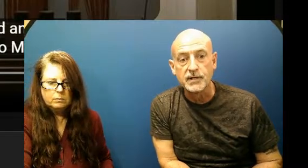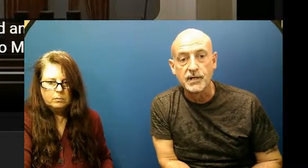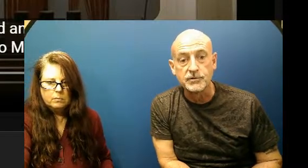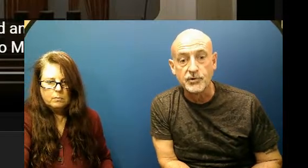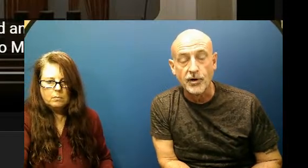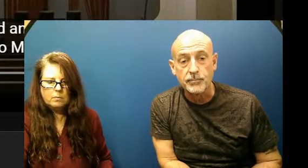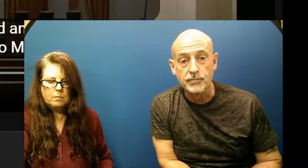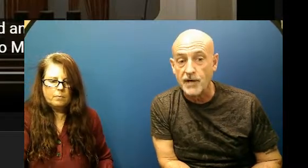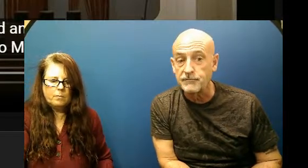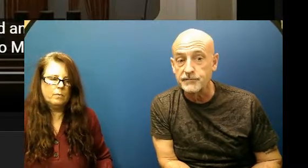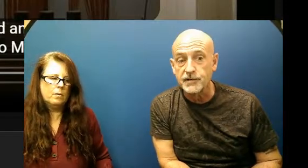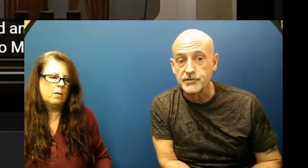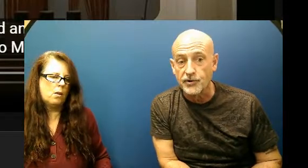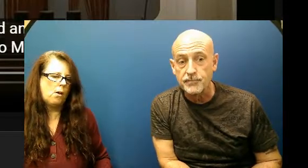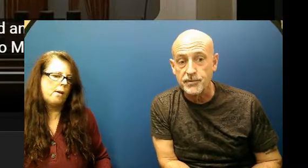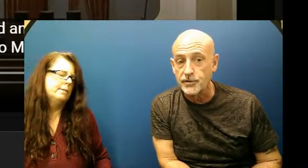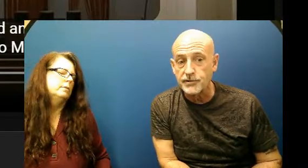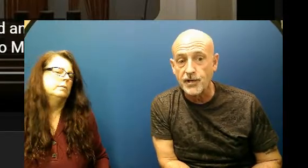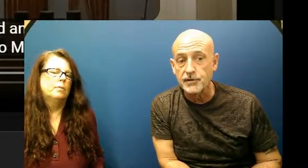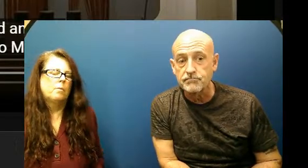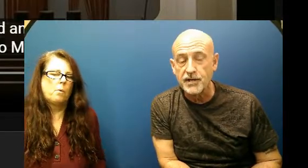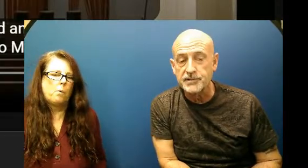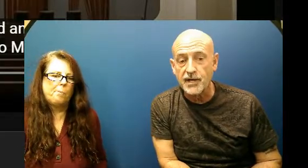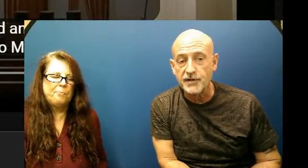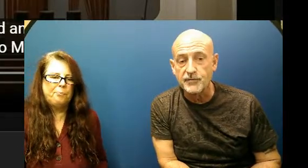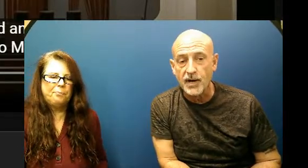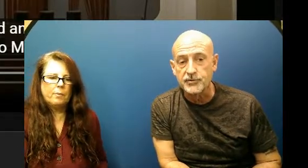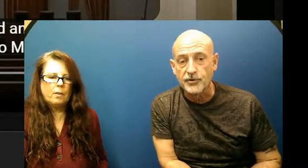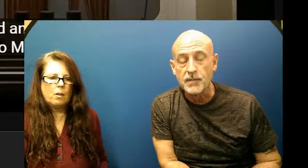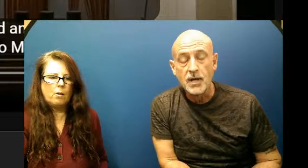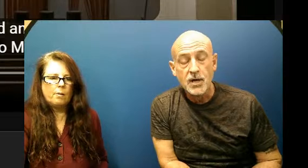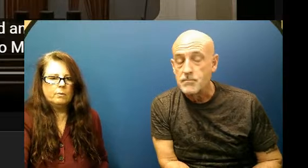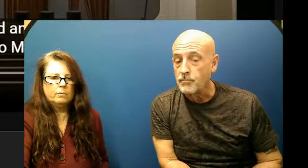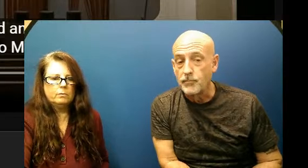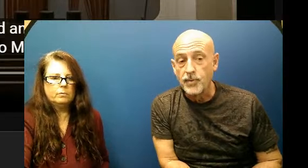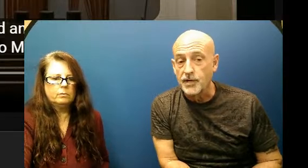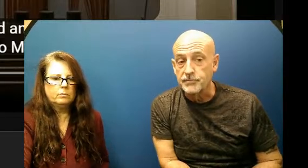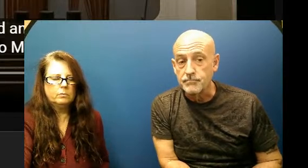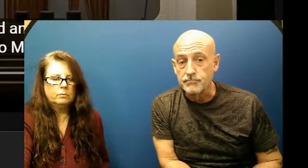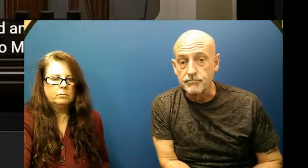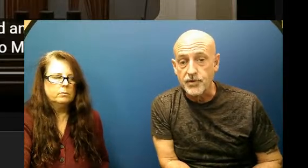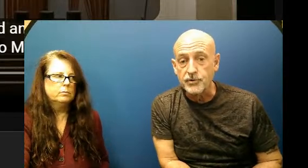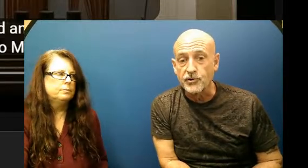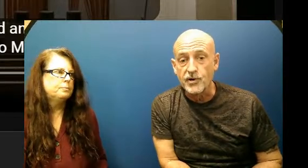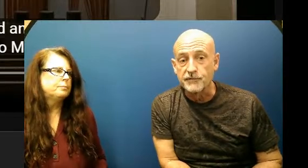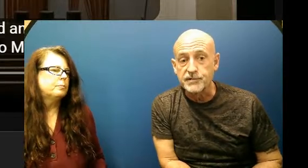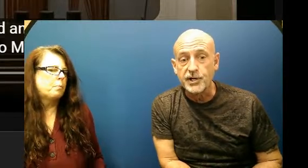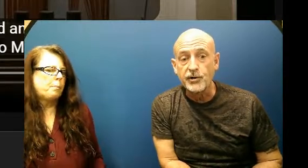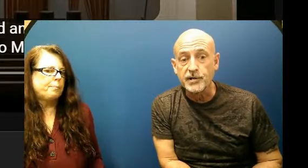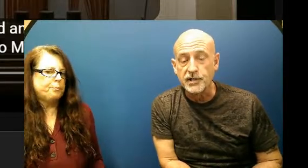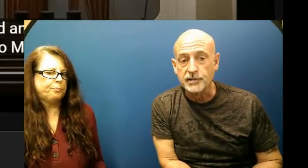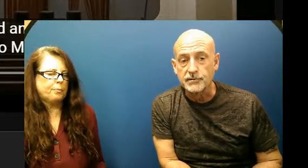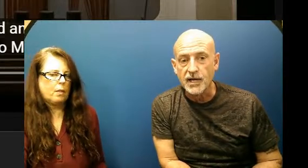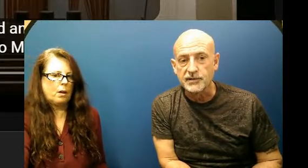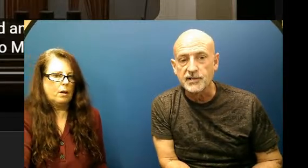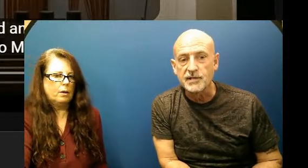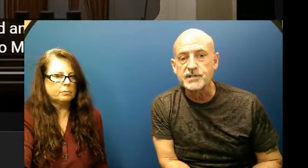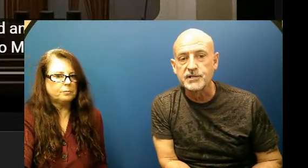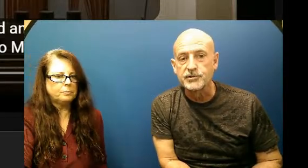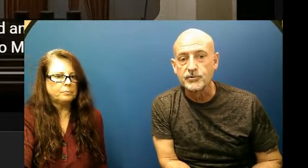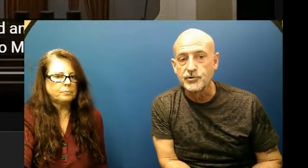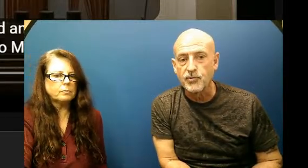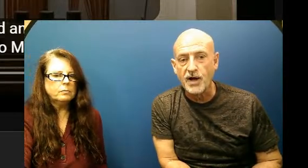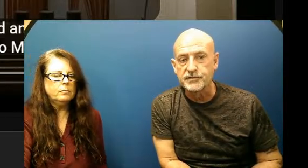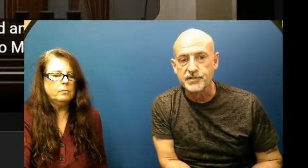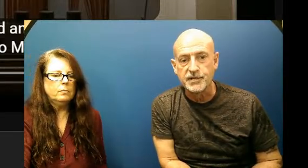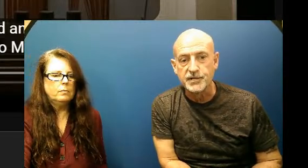permit in Europe. And I've lived in Europe, and there's a lot of things I love about Europe, but their degree of tyranny and